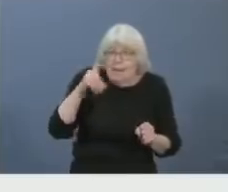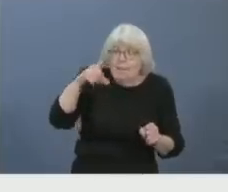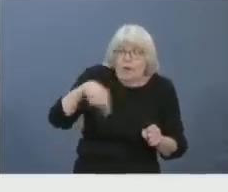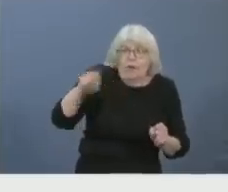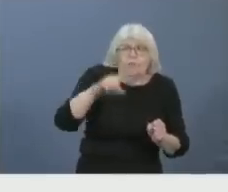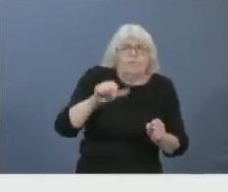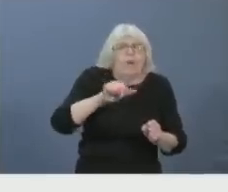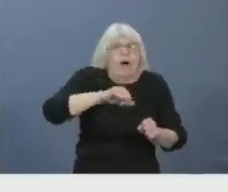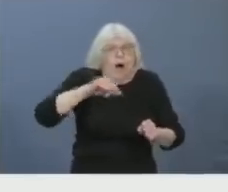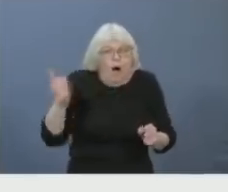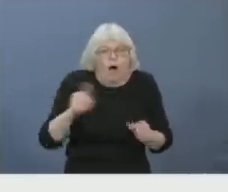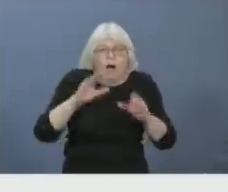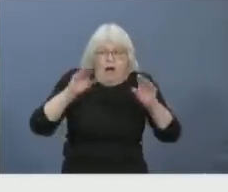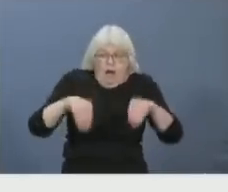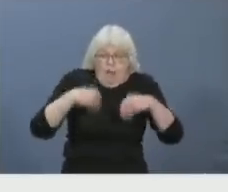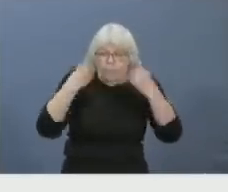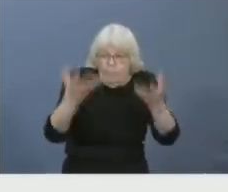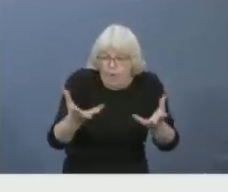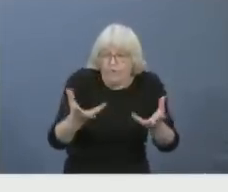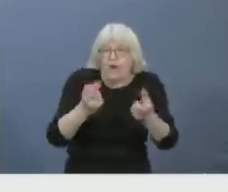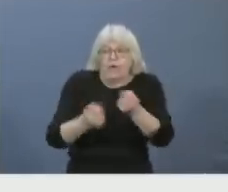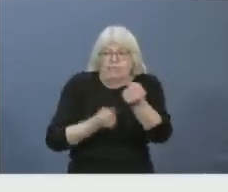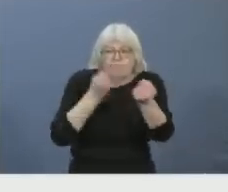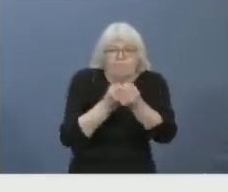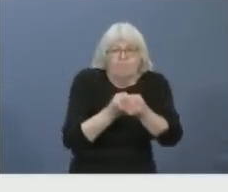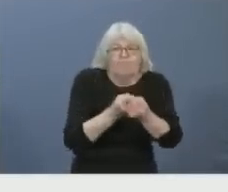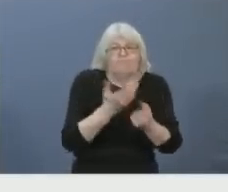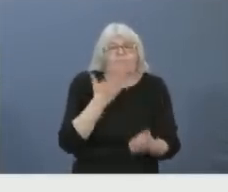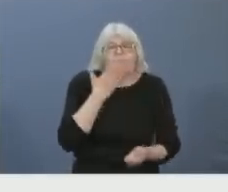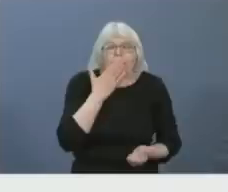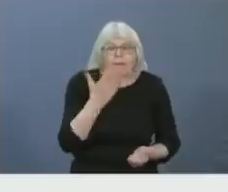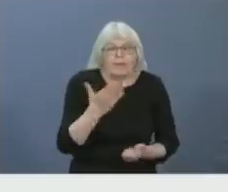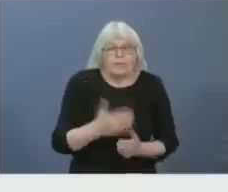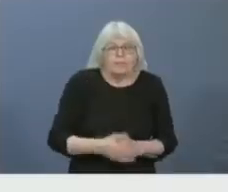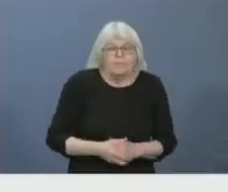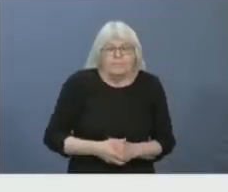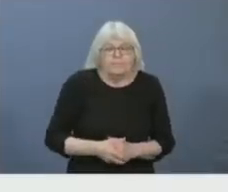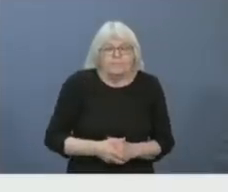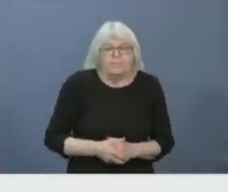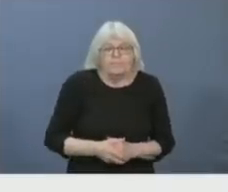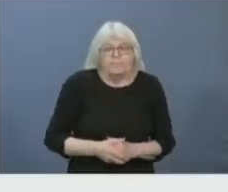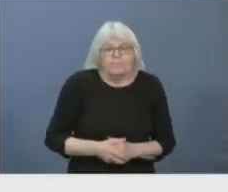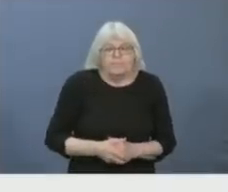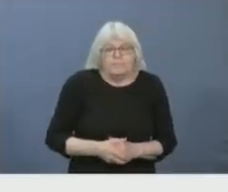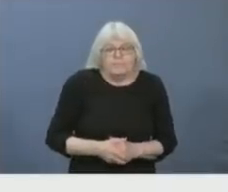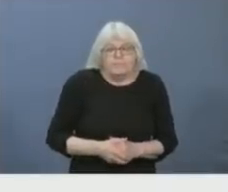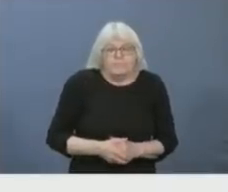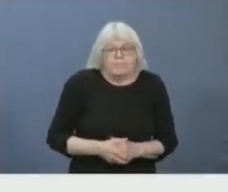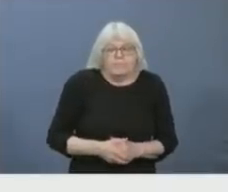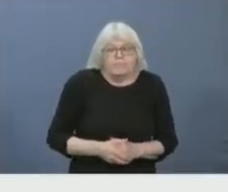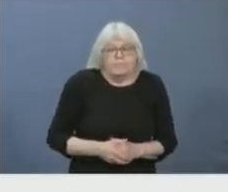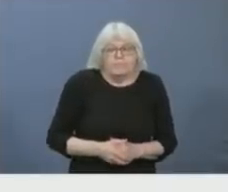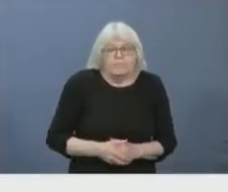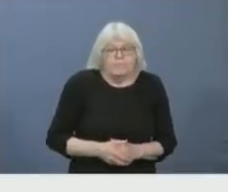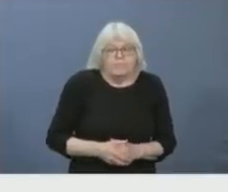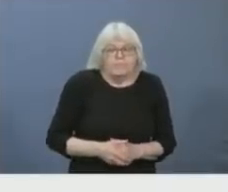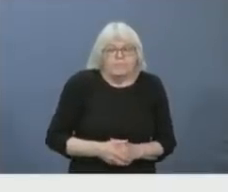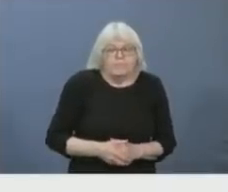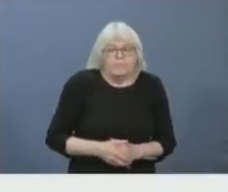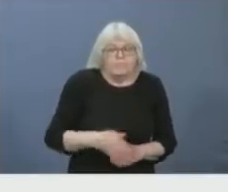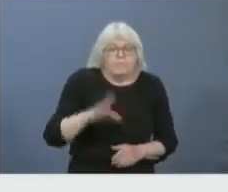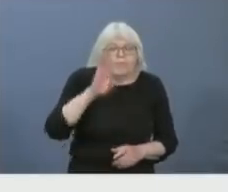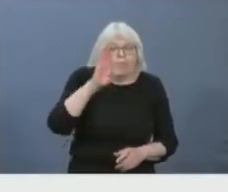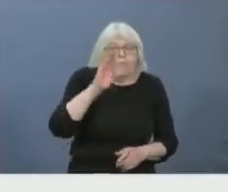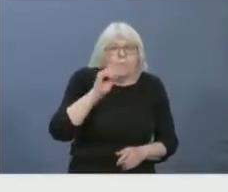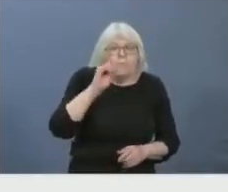support. Thank you. Thank you very much, Bill. Next, we'll move to Bob Robichaud. Bob is the